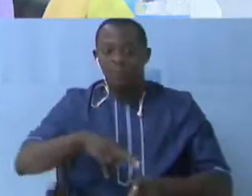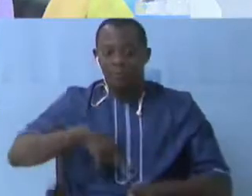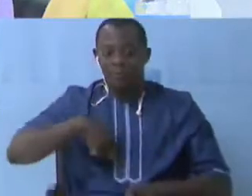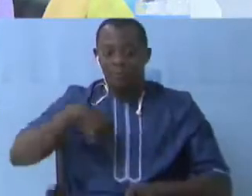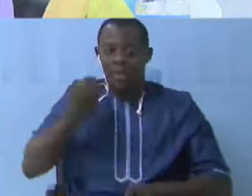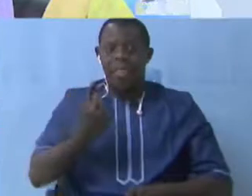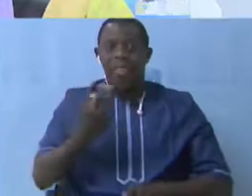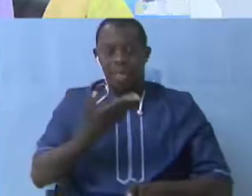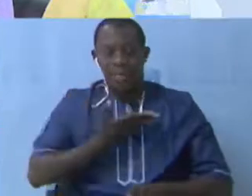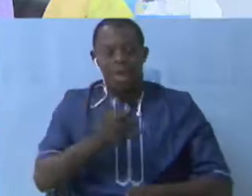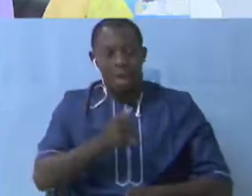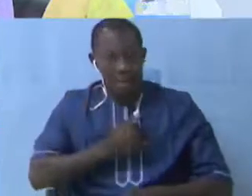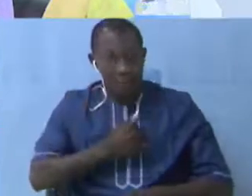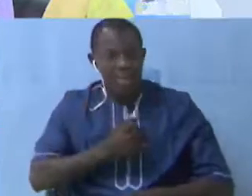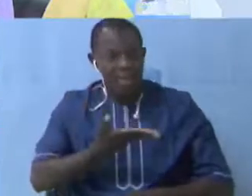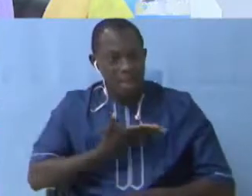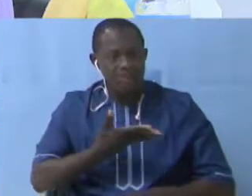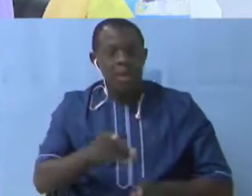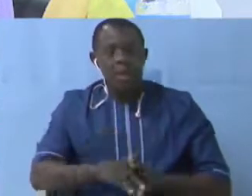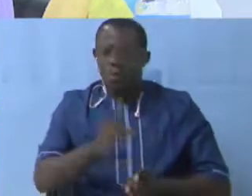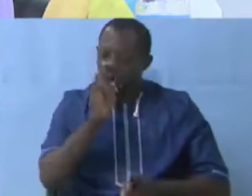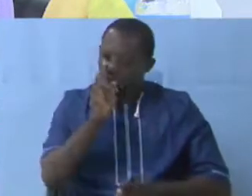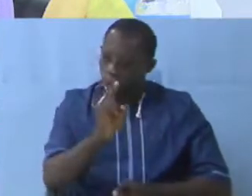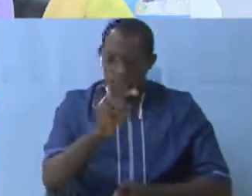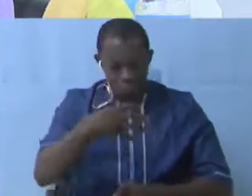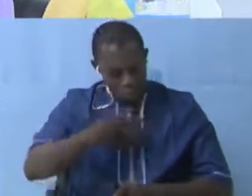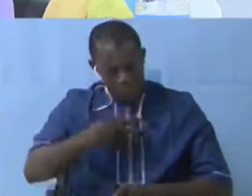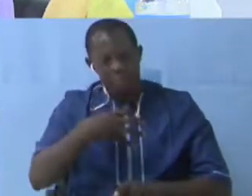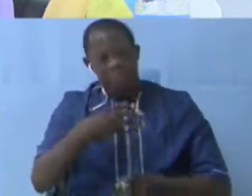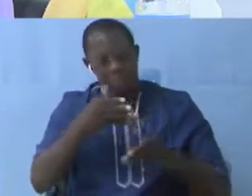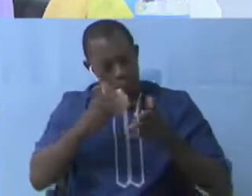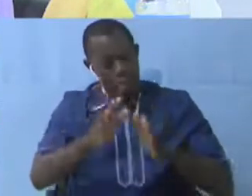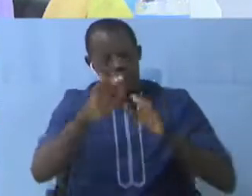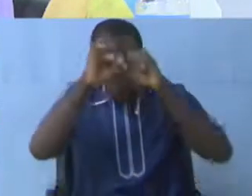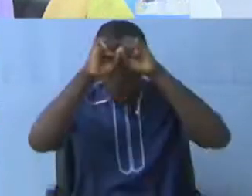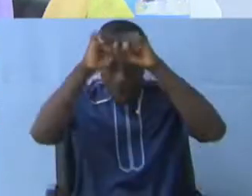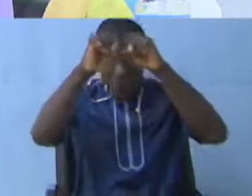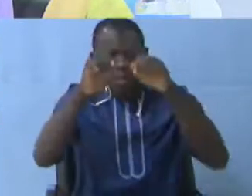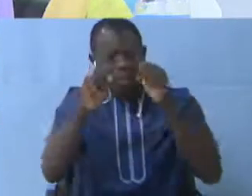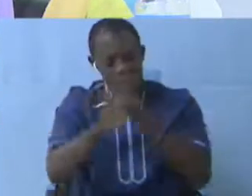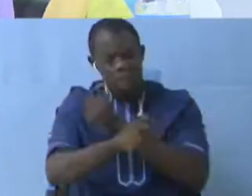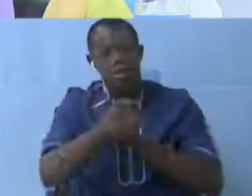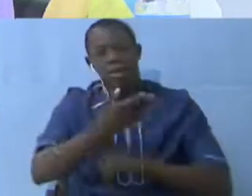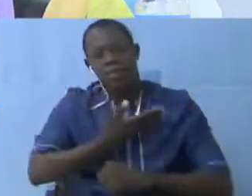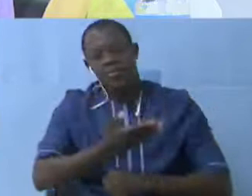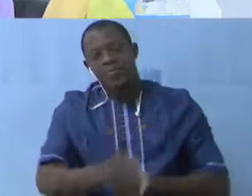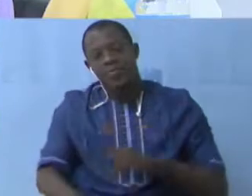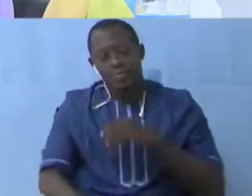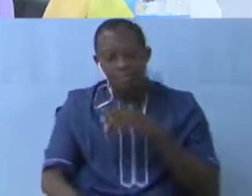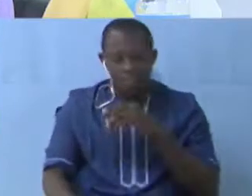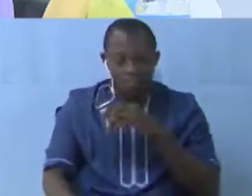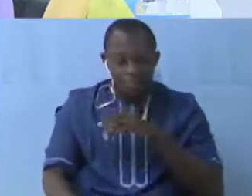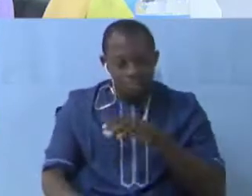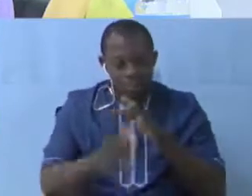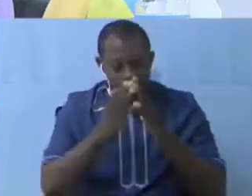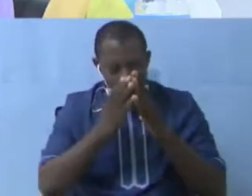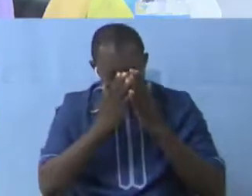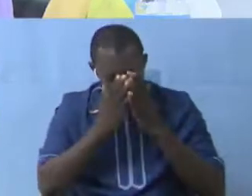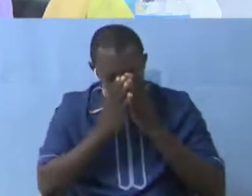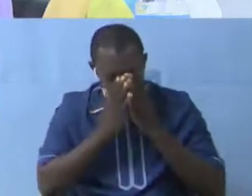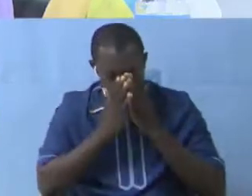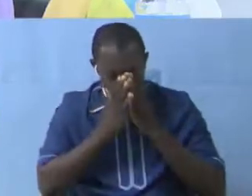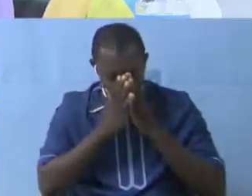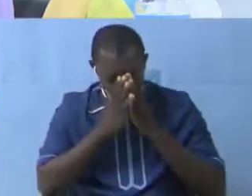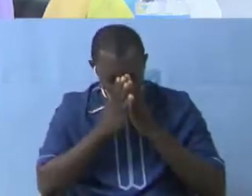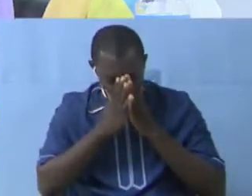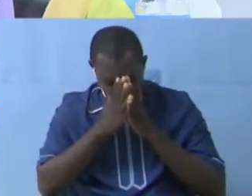they were scared, but they just wanted the system to change. ñu bari na bëggoon nañ wecceeku nguur naam sax am na ñoo xam ne ni ñu ngi noppi